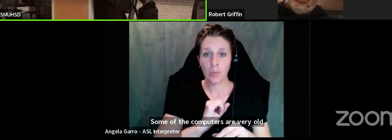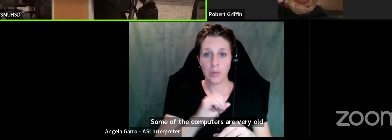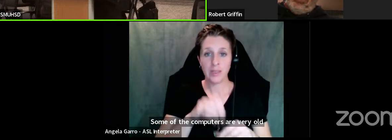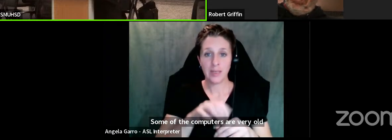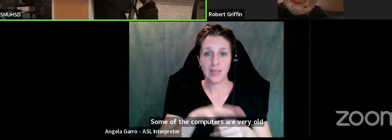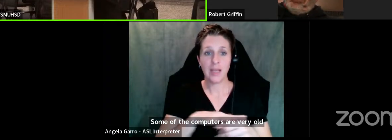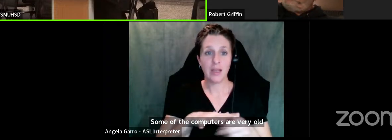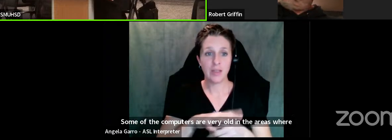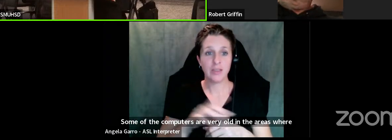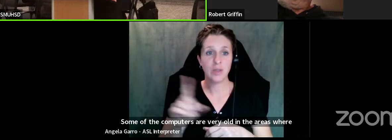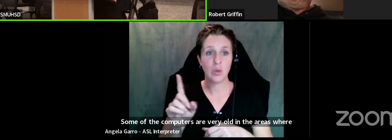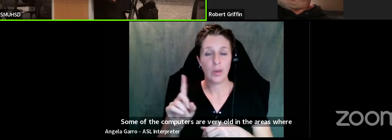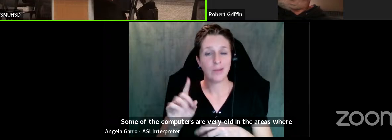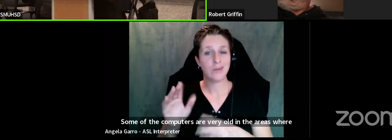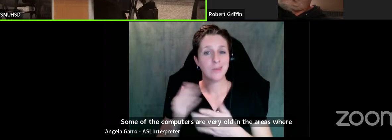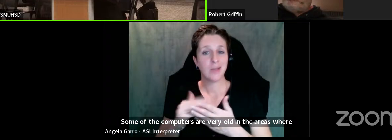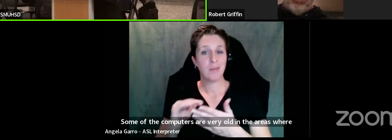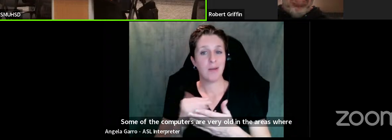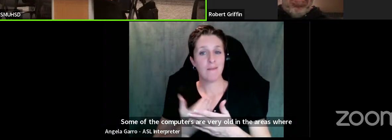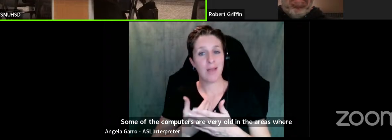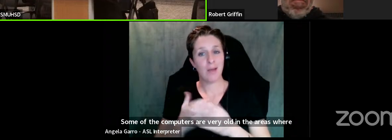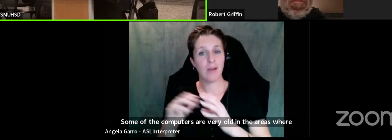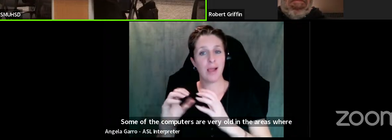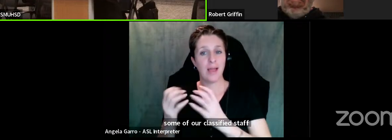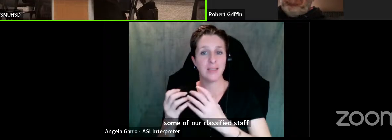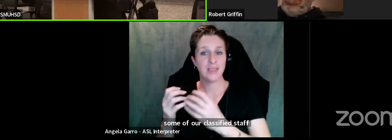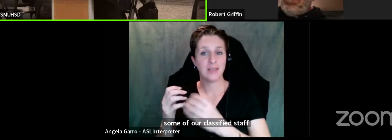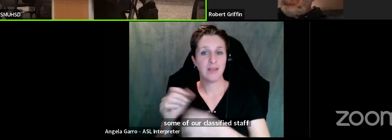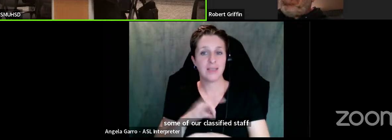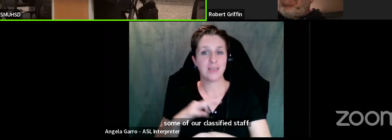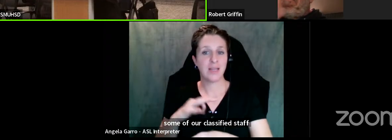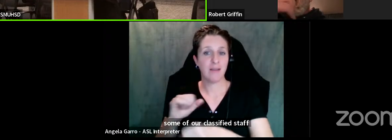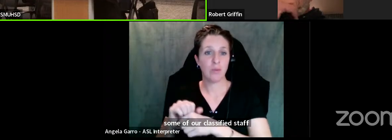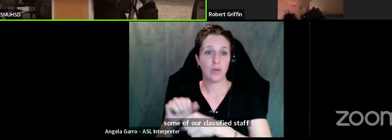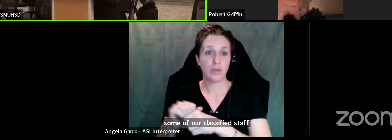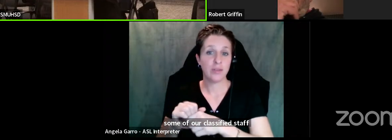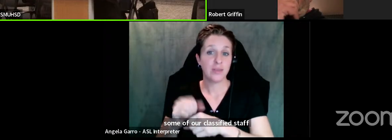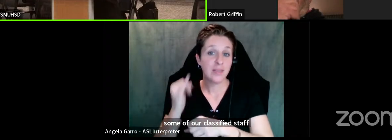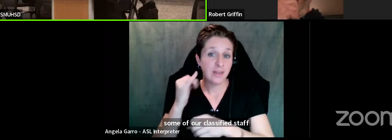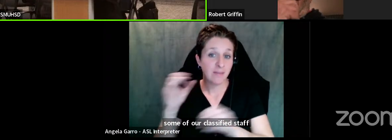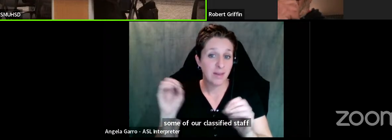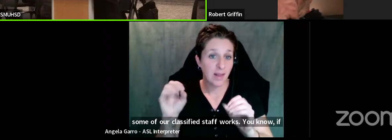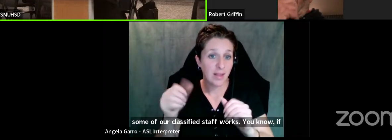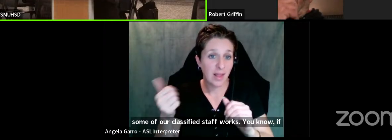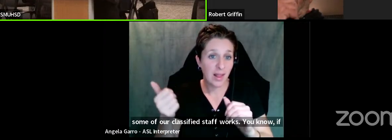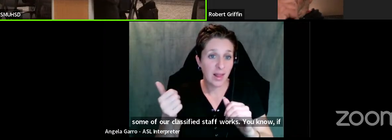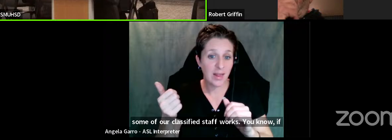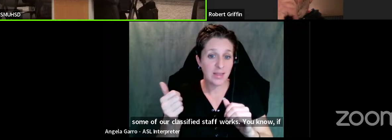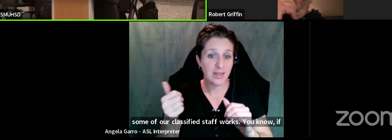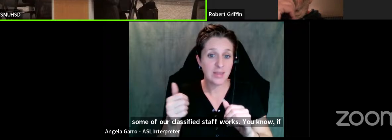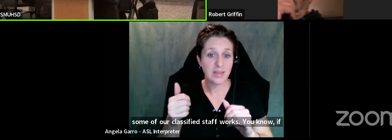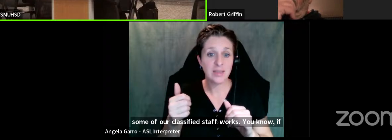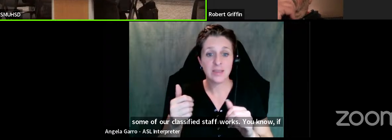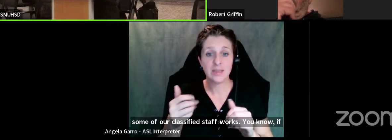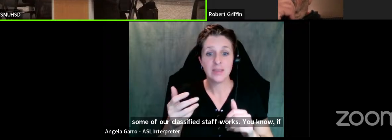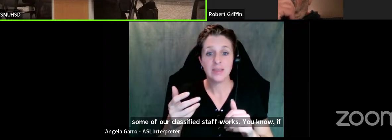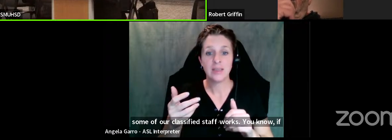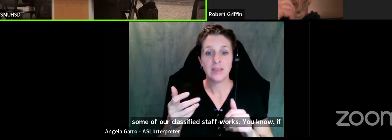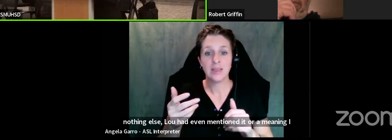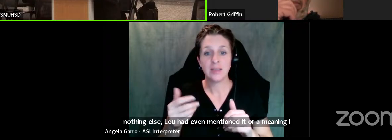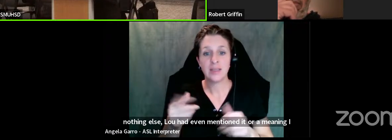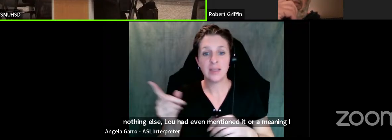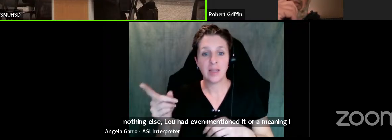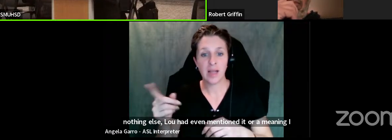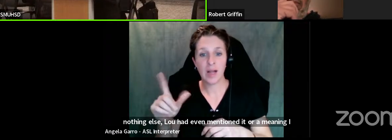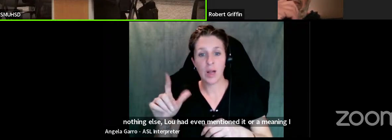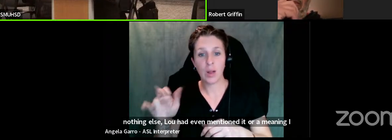our classified staff works. You know, if nothing else, Lulu had even mentioned it, or a meeting I had with her